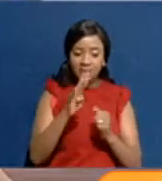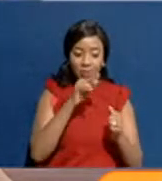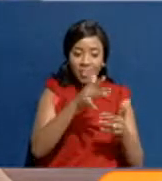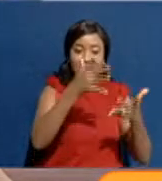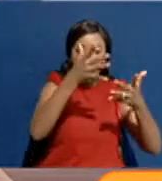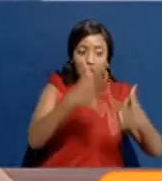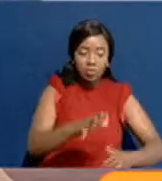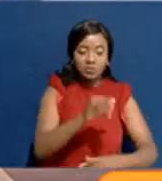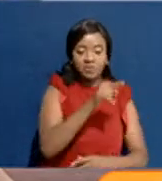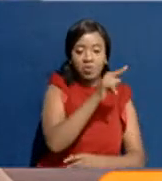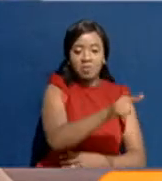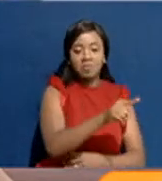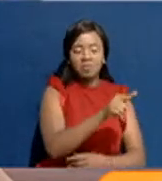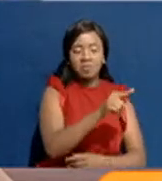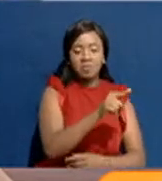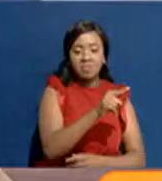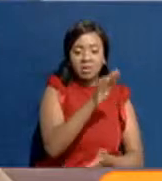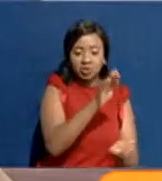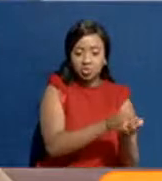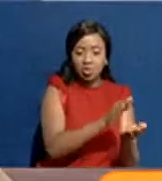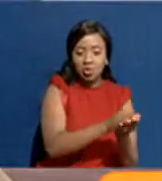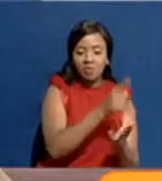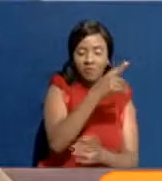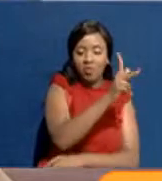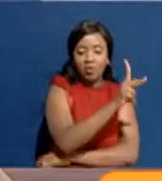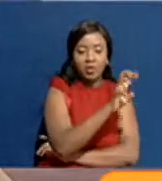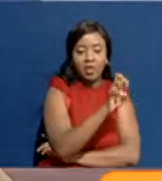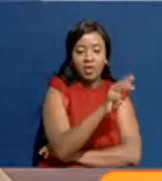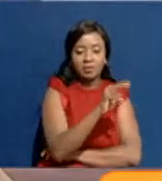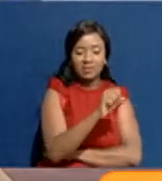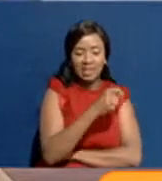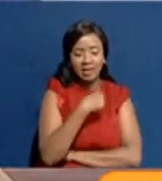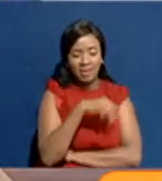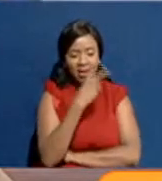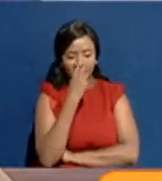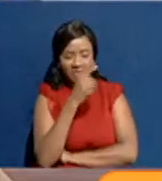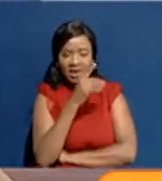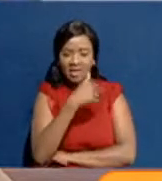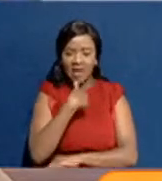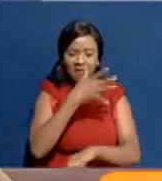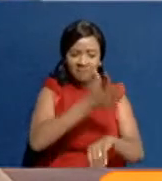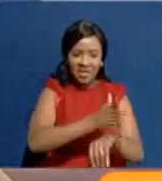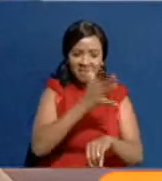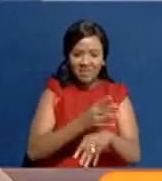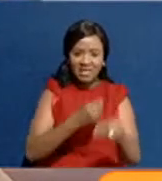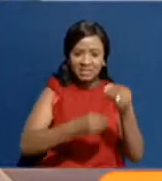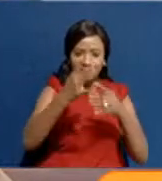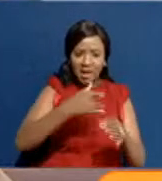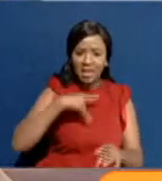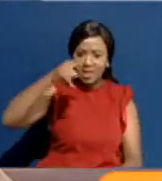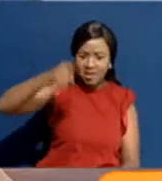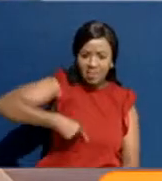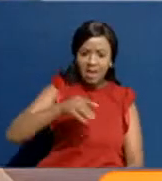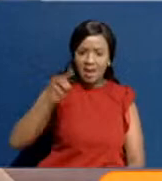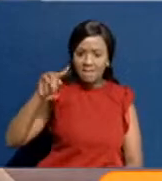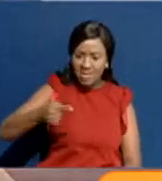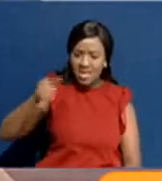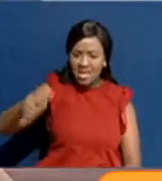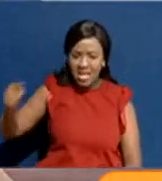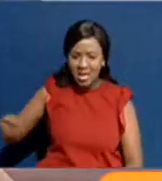KEMSA warehouse. They said they found suspected fake suppliers who were demanding over a billion shillings from